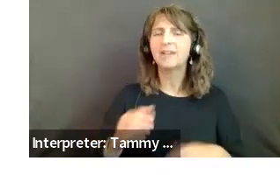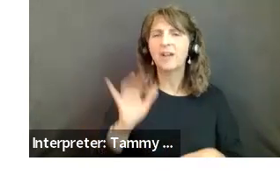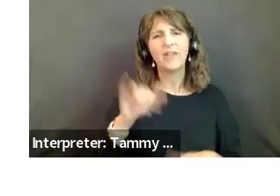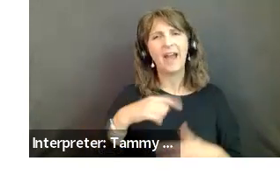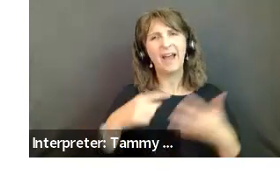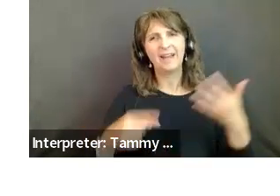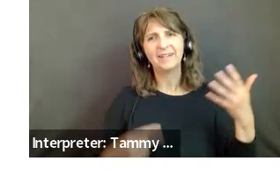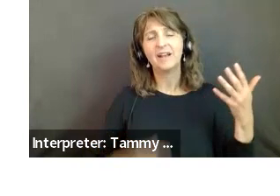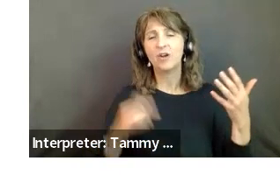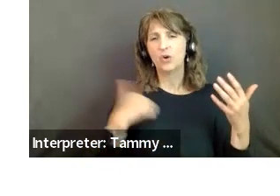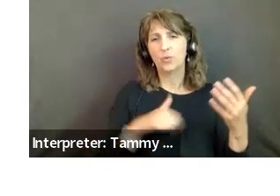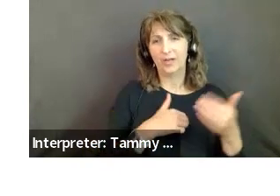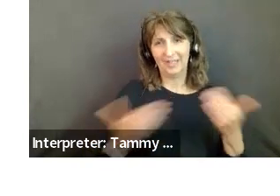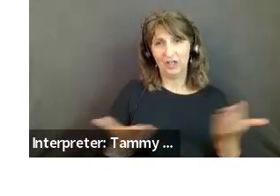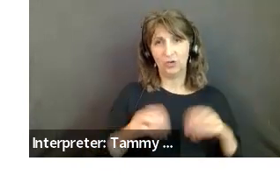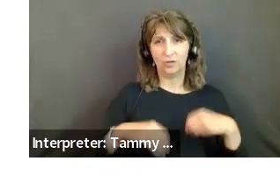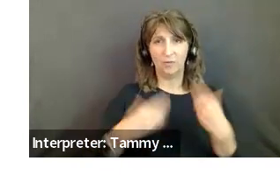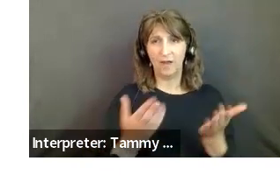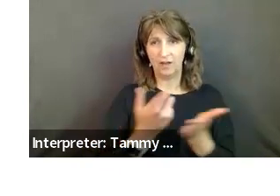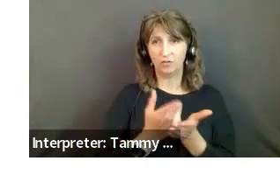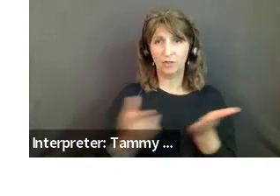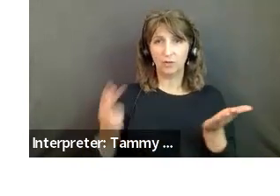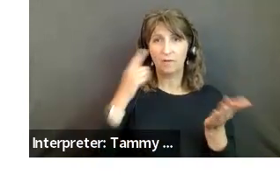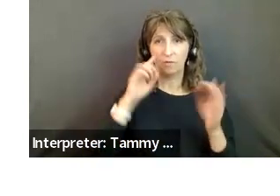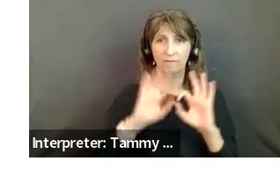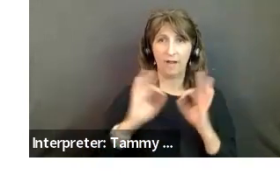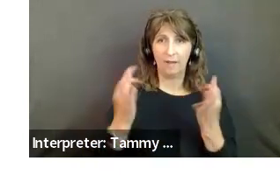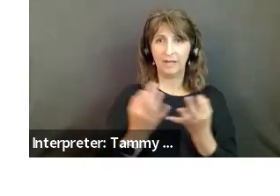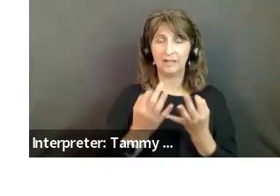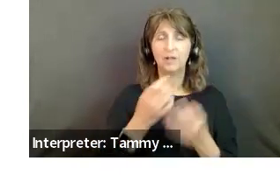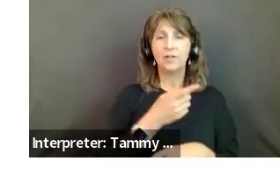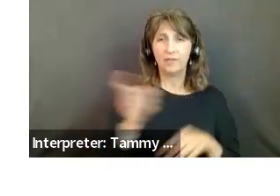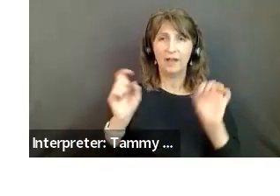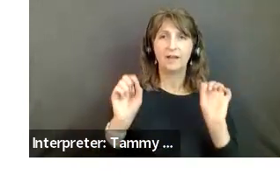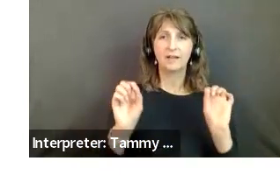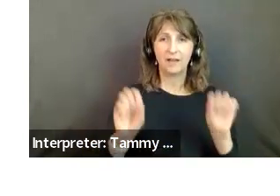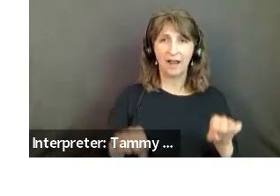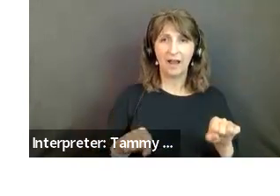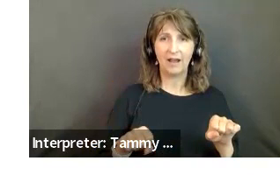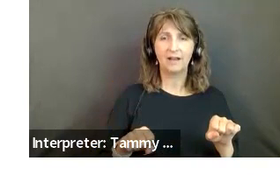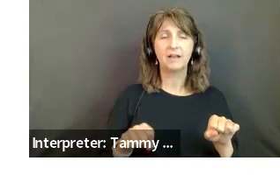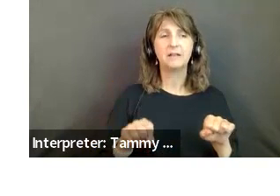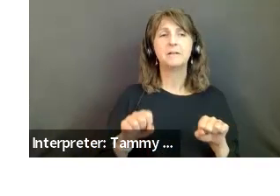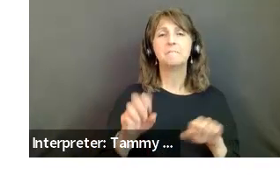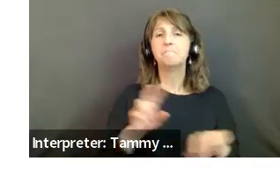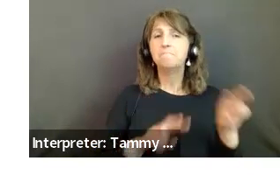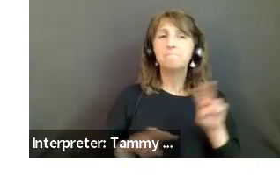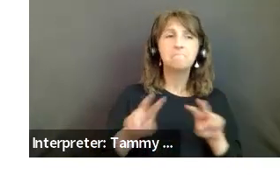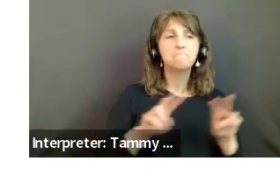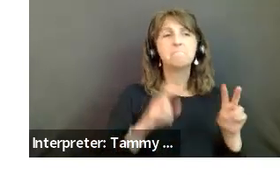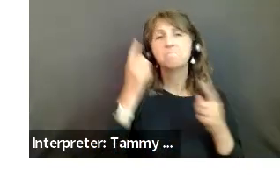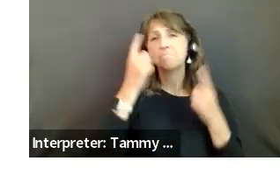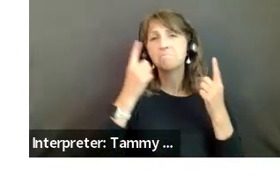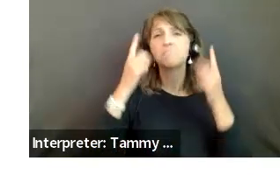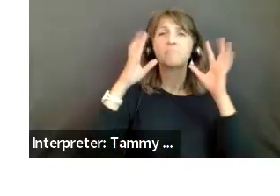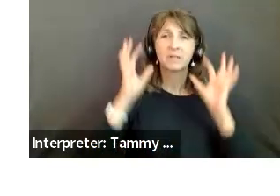to provide these resources to our families so that way they can make informed decisions for their families